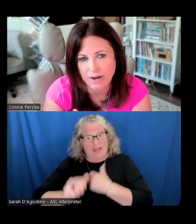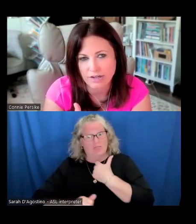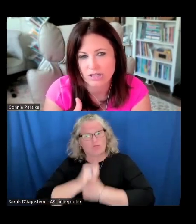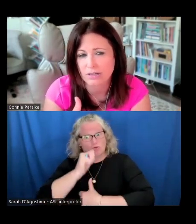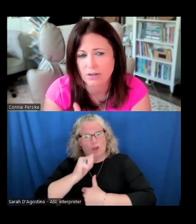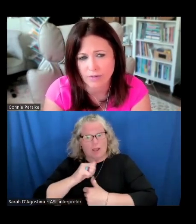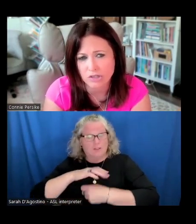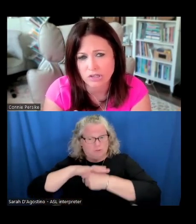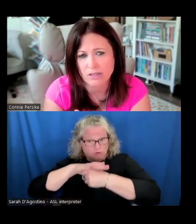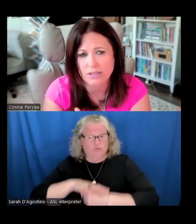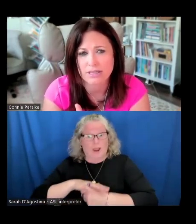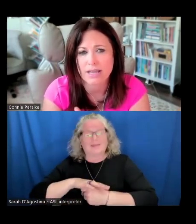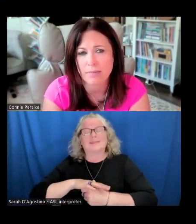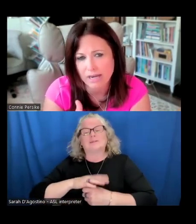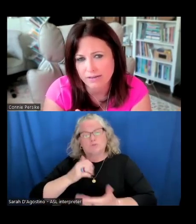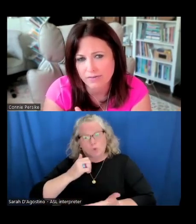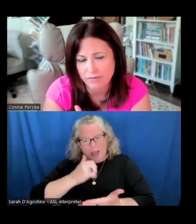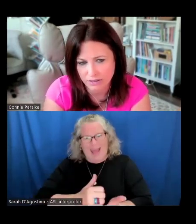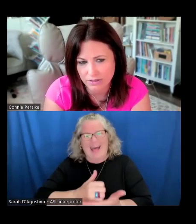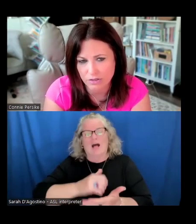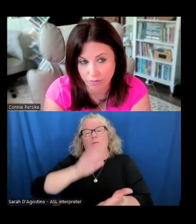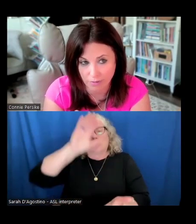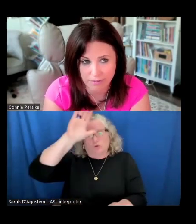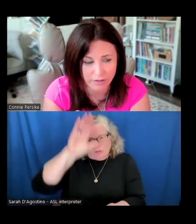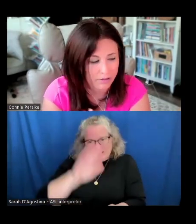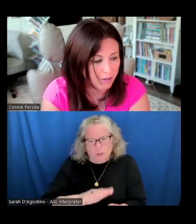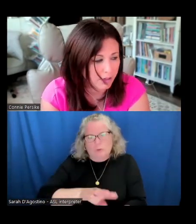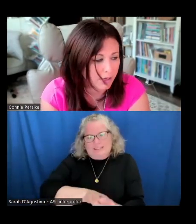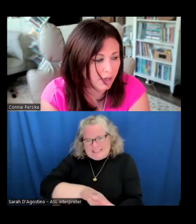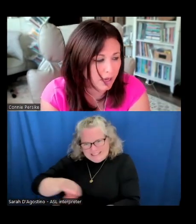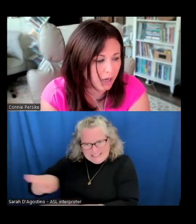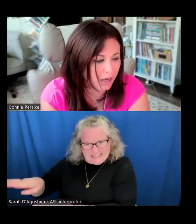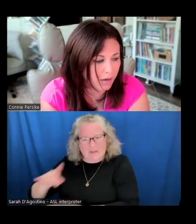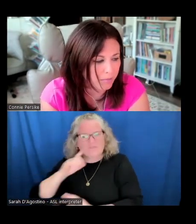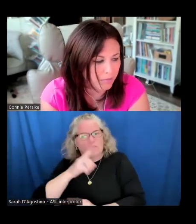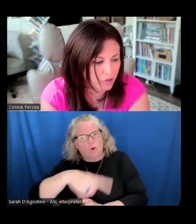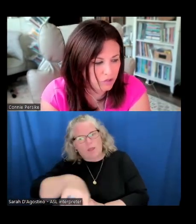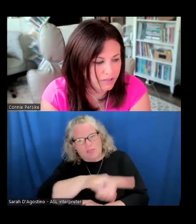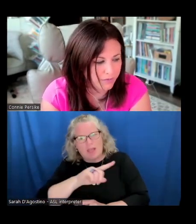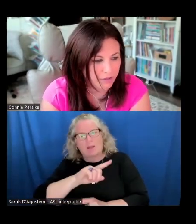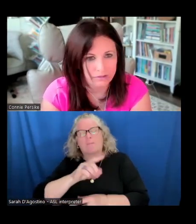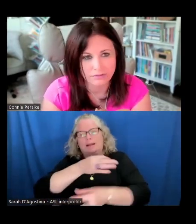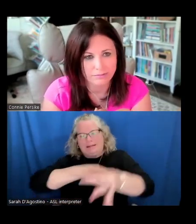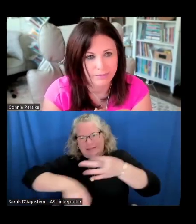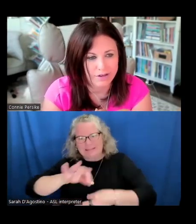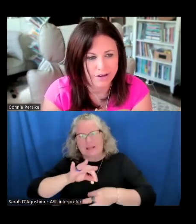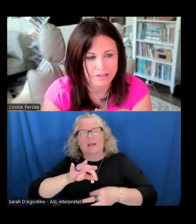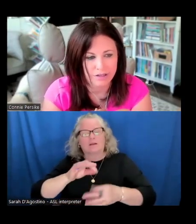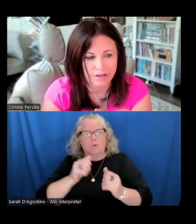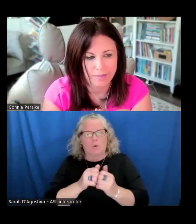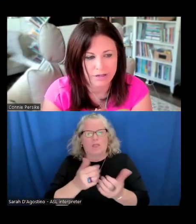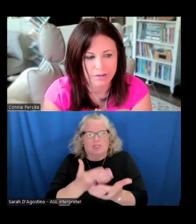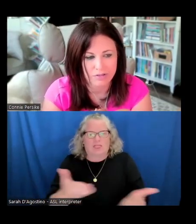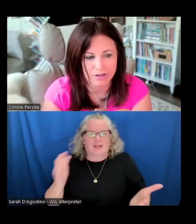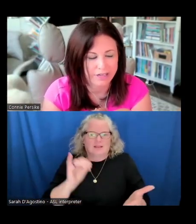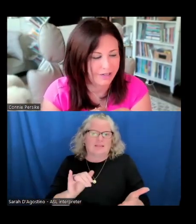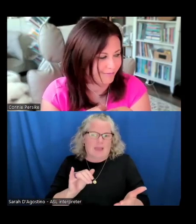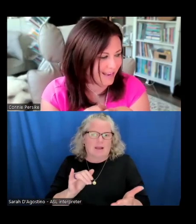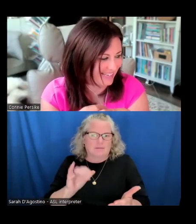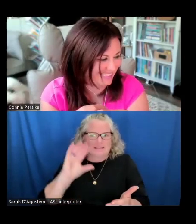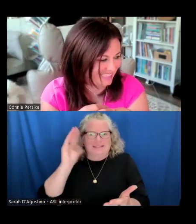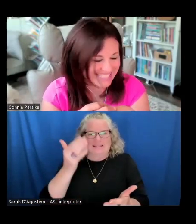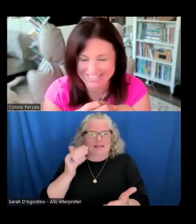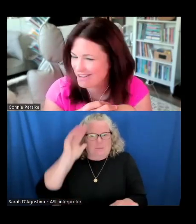and strategies and interventions to not make it feel so threatful or stressful. My dog's going to come in. I'm